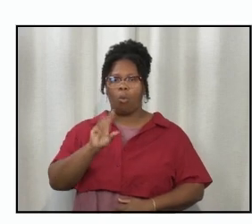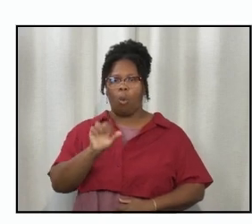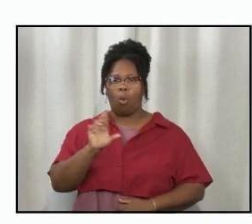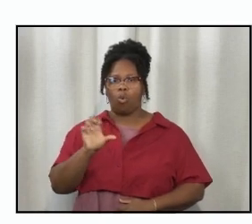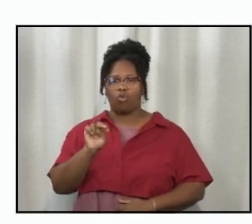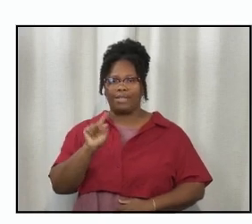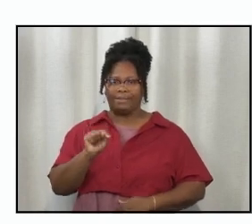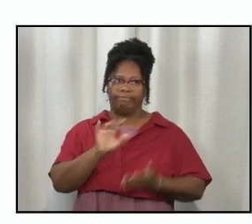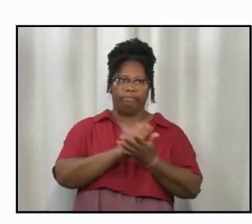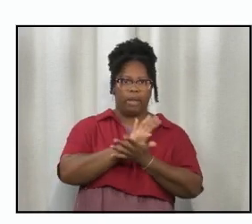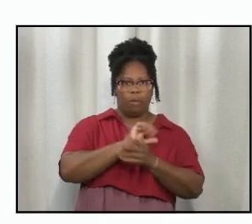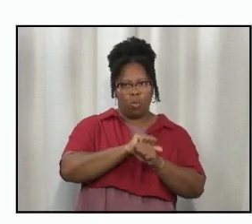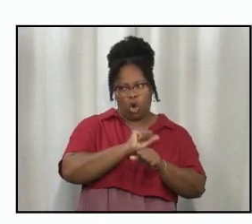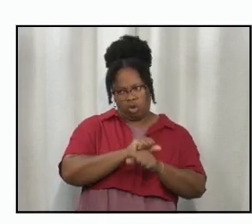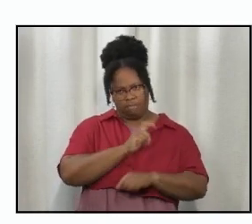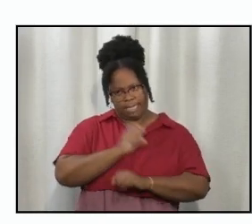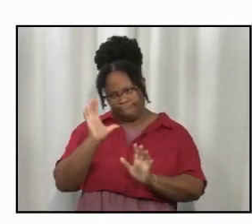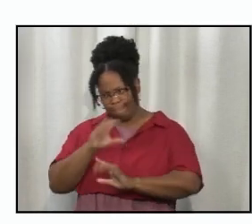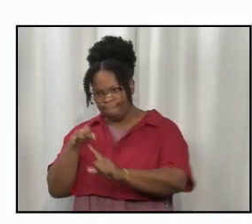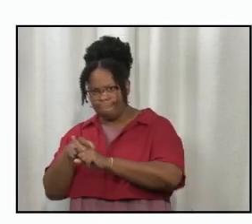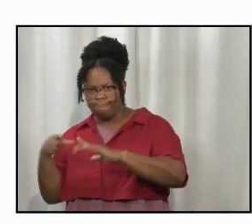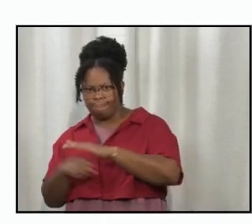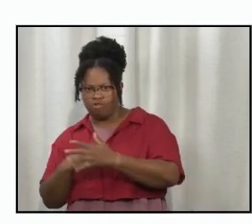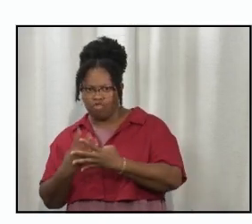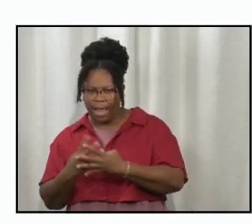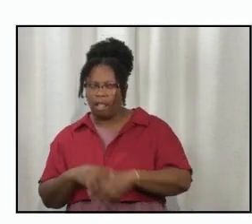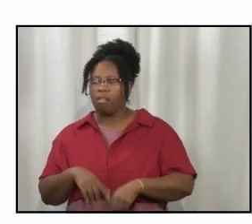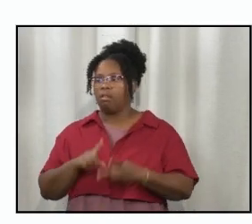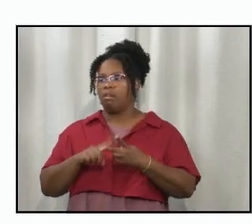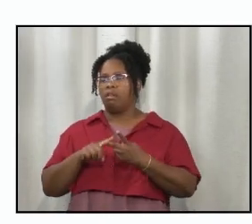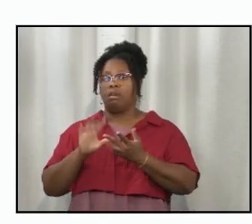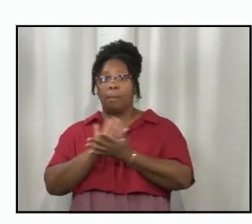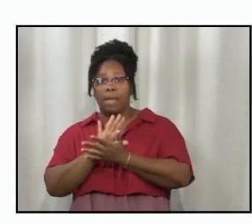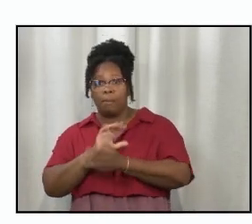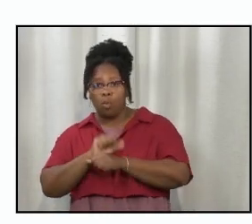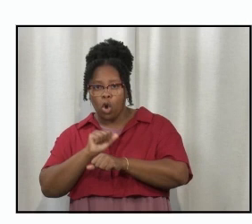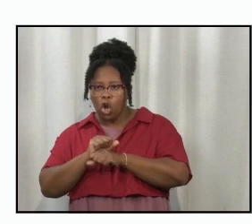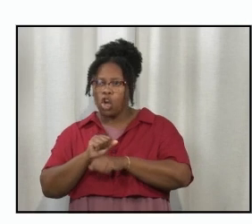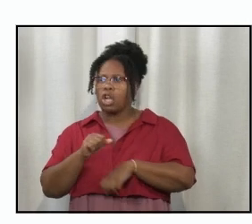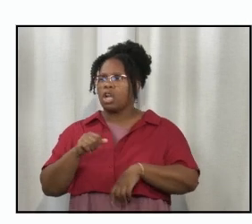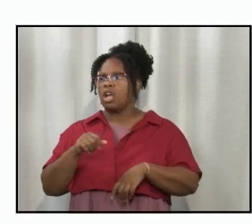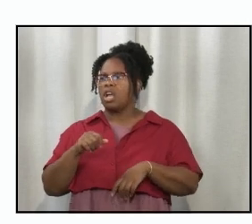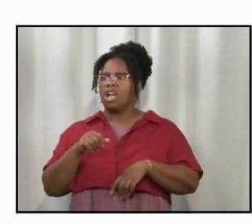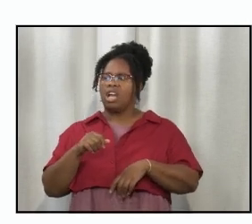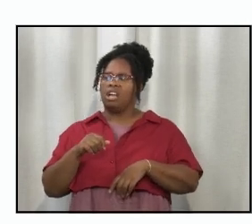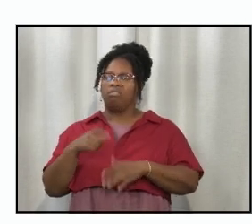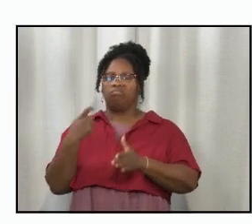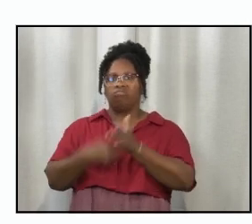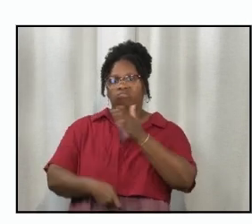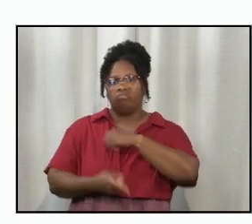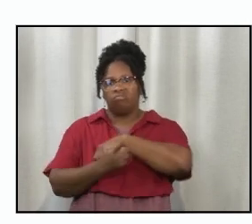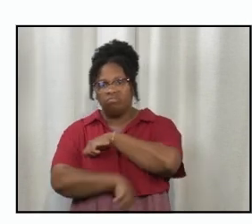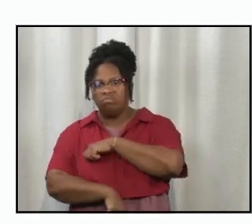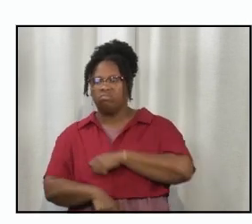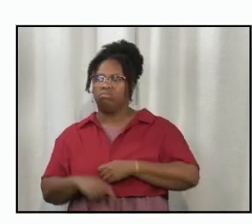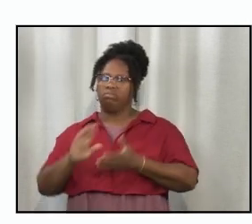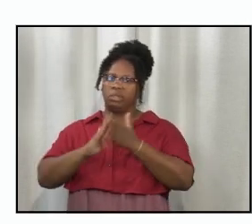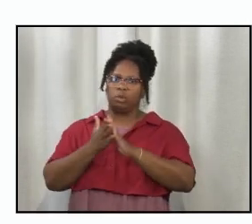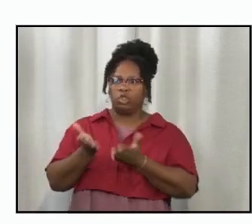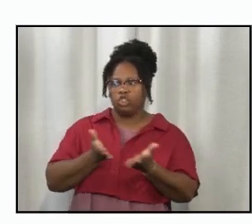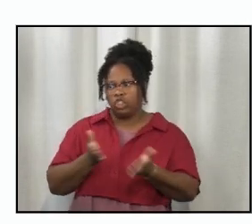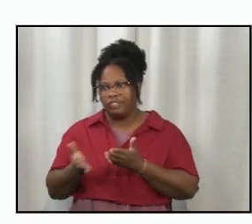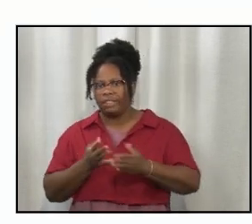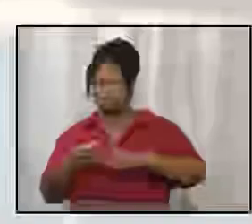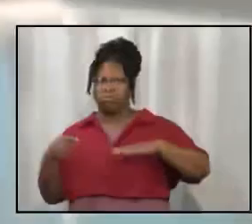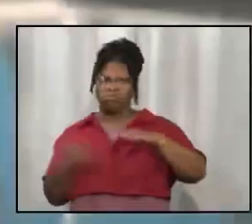and we worked with them. Instead of doing a fine or instead of doing jail time, instead of doing community service, we said stay connected to services, and if you do that